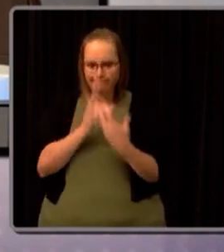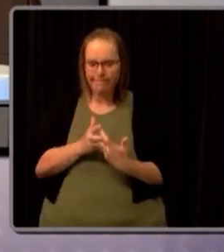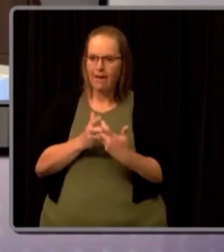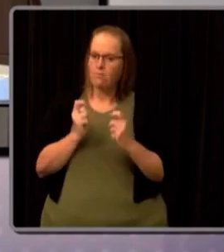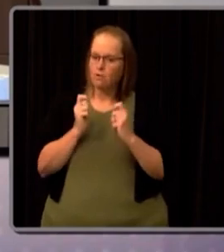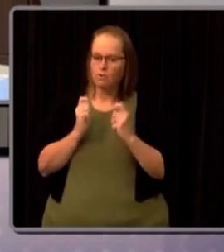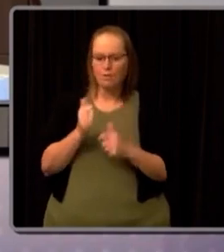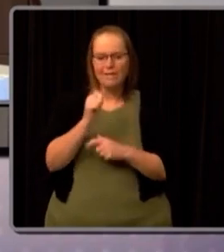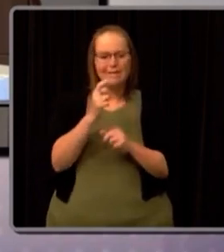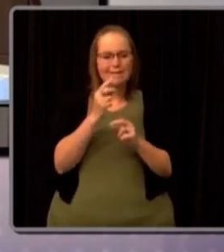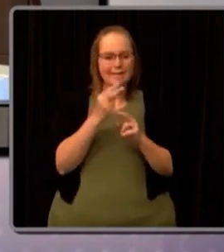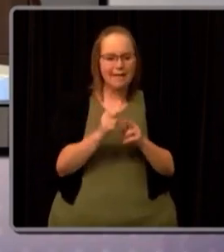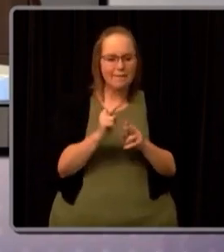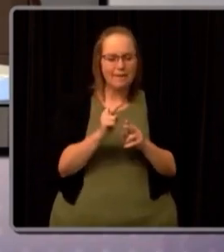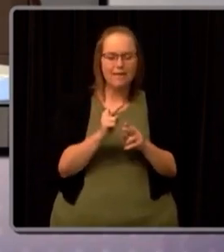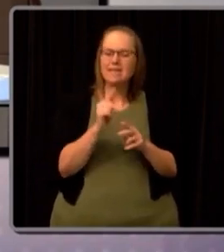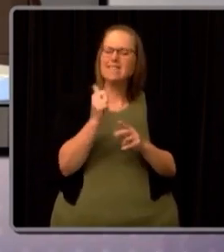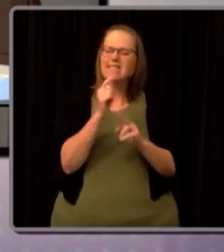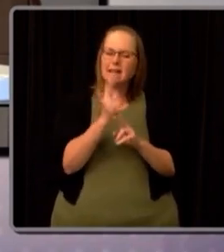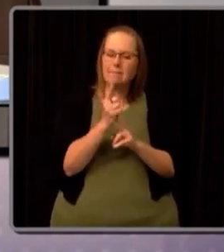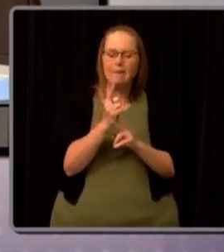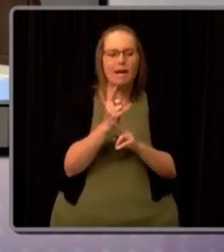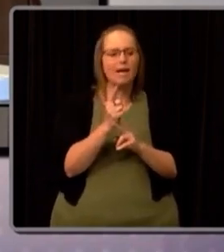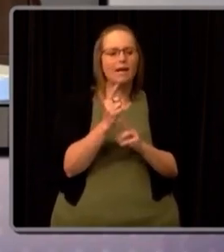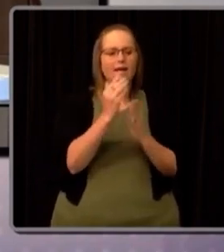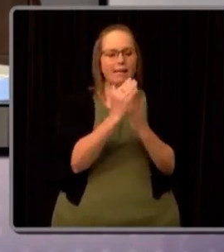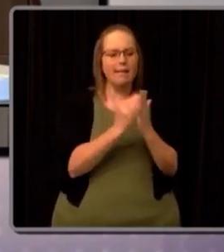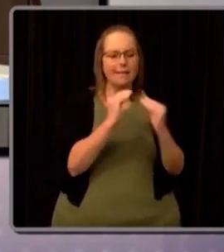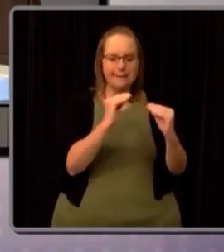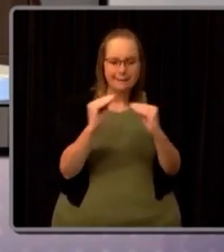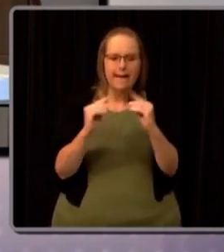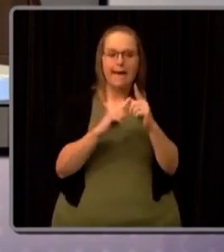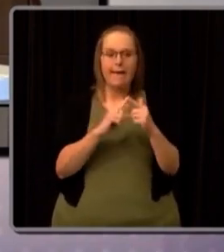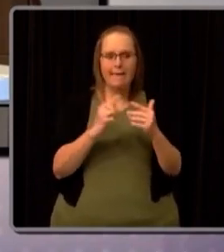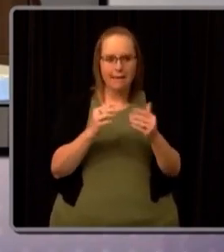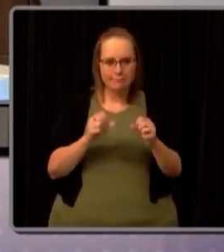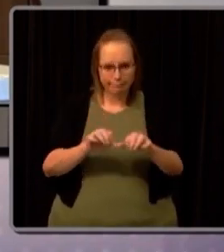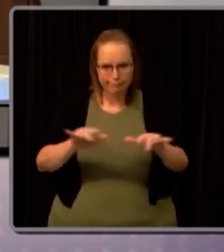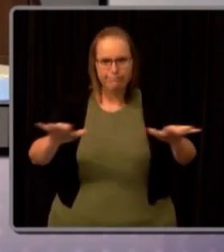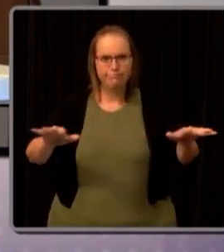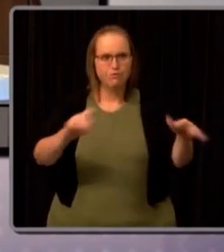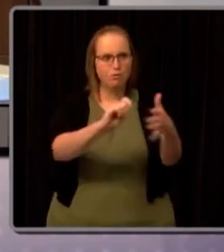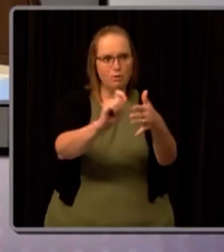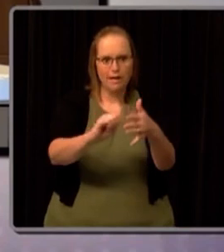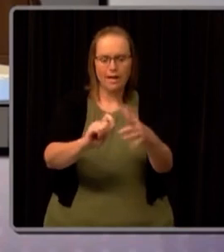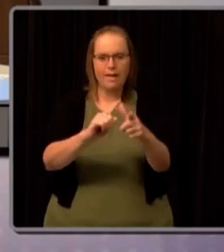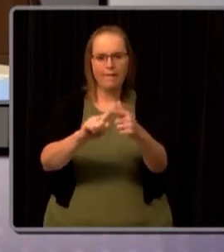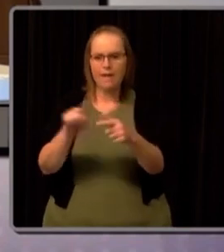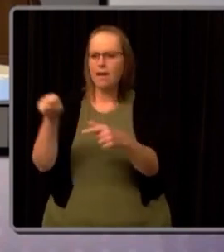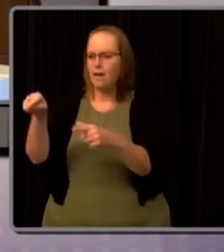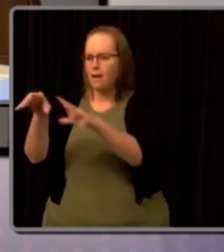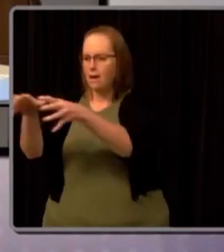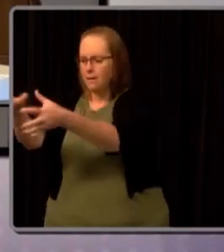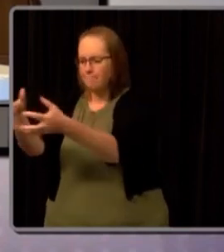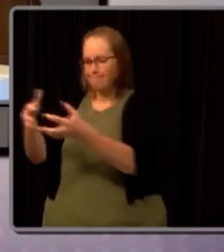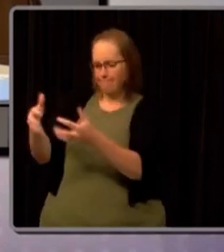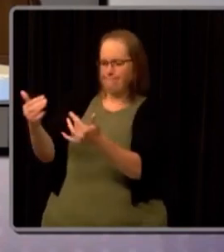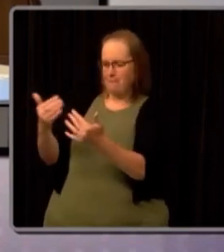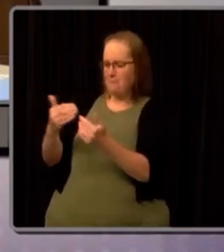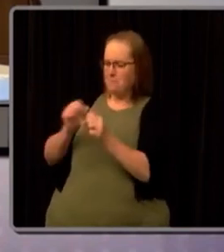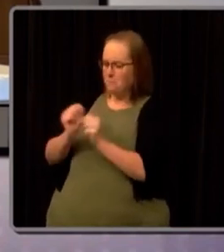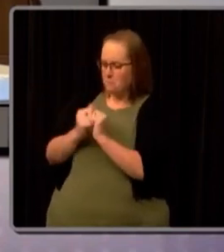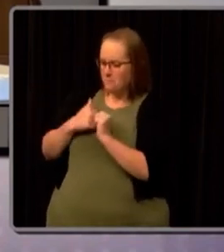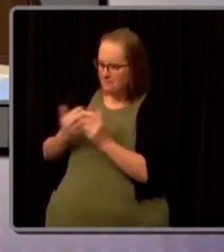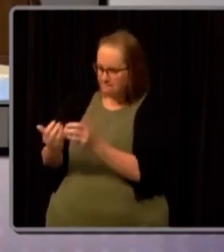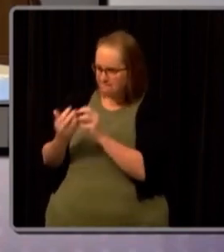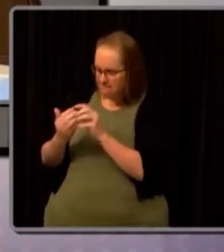10-minute mini lesson and get kids off to being writers, it allows you the opportunity to pull a small group back and really hone in on what skill they're lacking